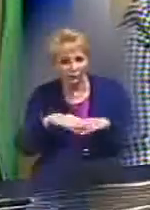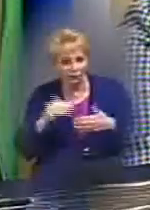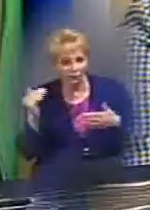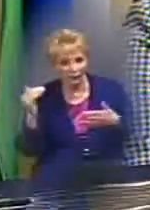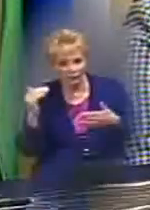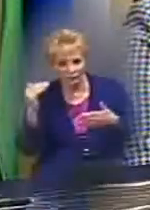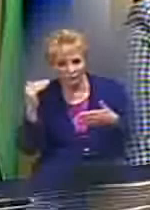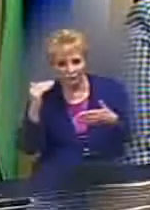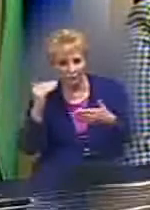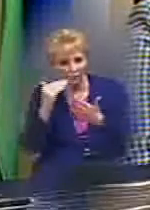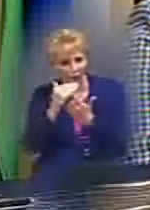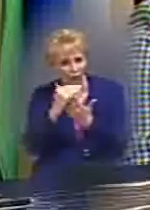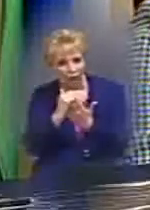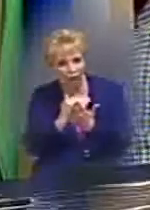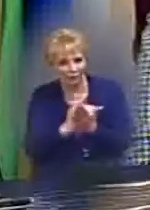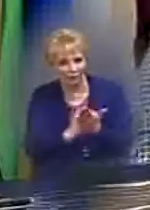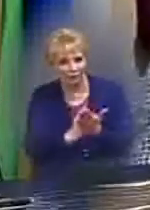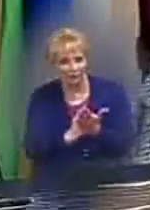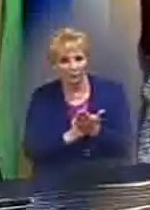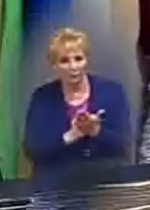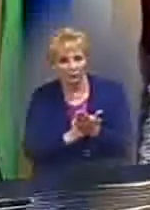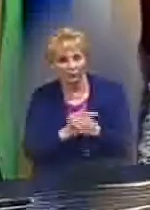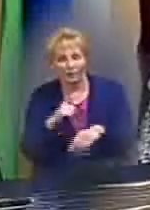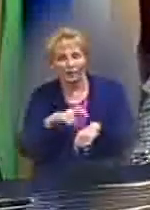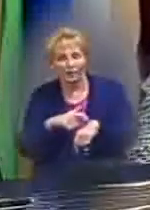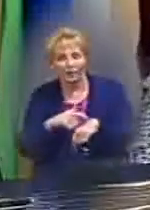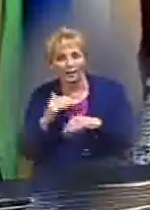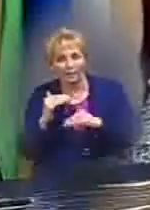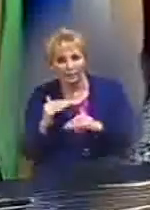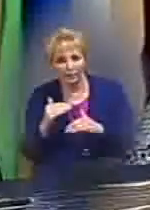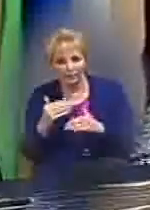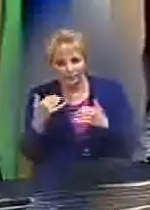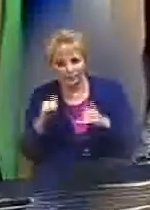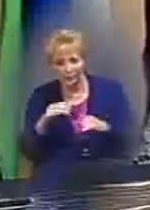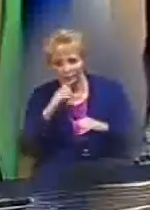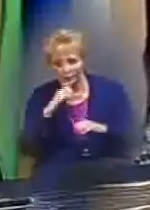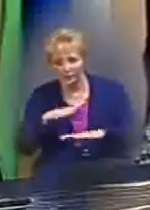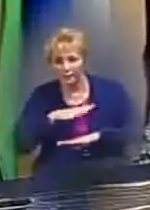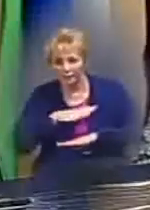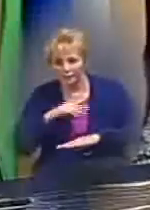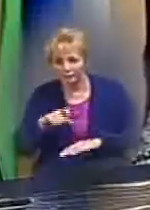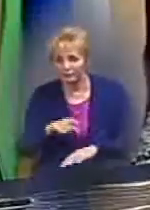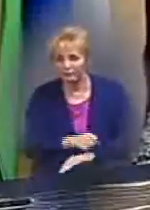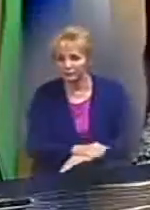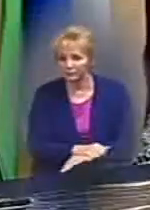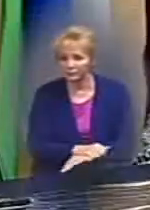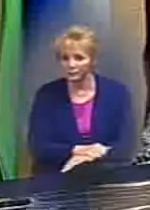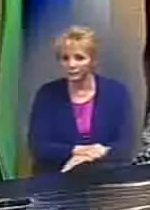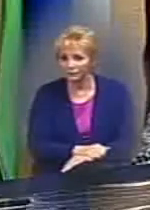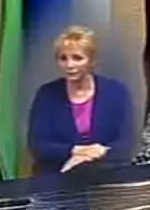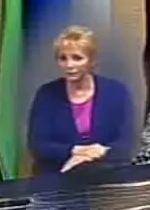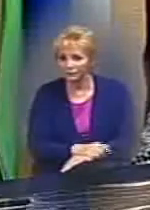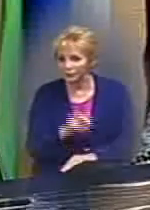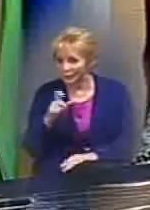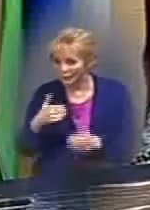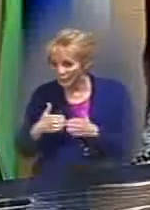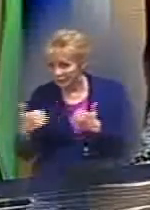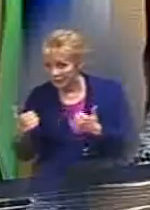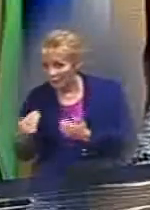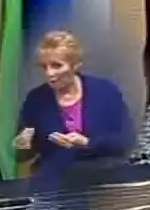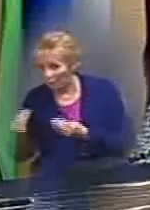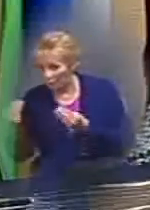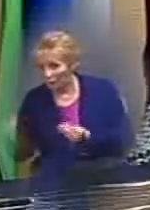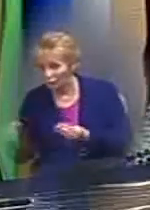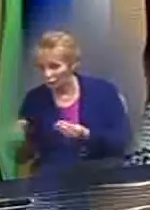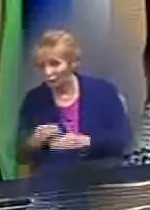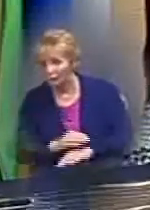Correct. The timeliness would still be met. Does that have to be a separate motion? We didn't address that